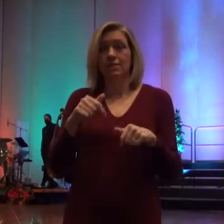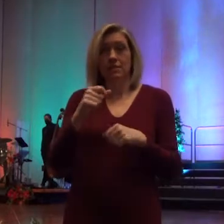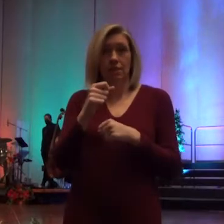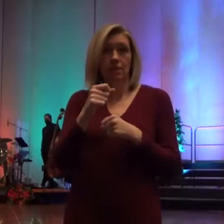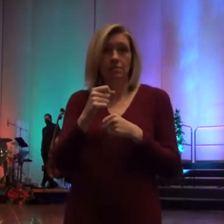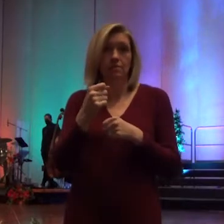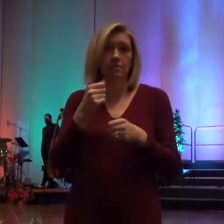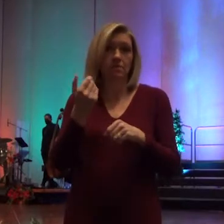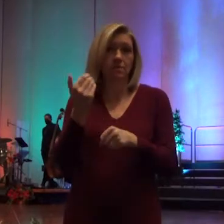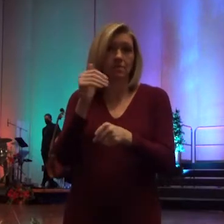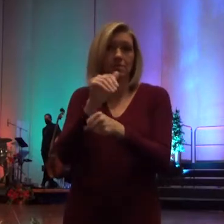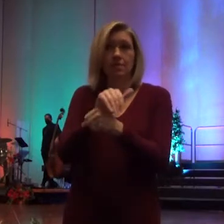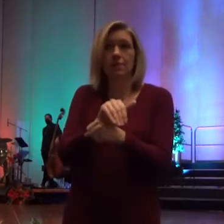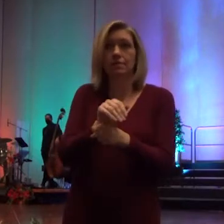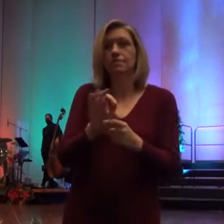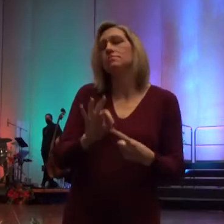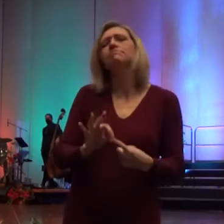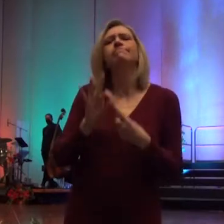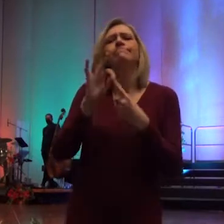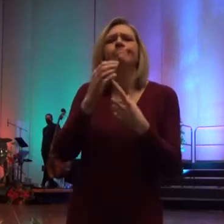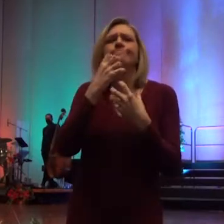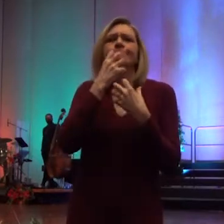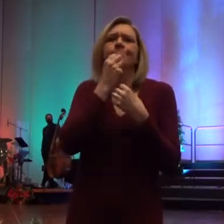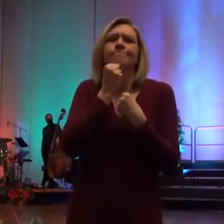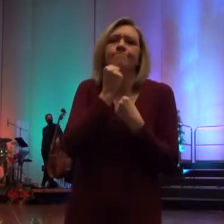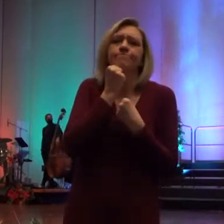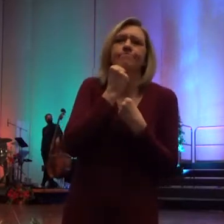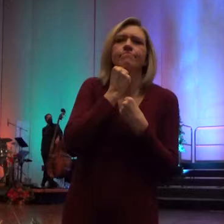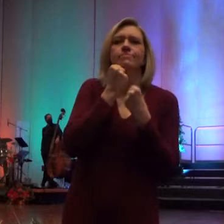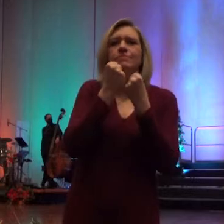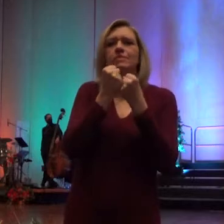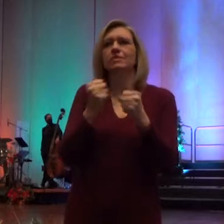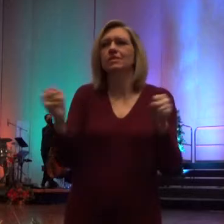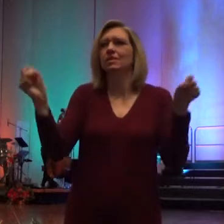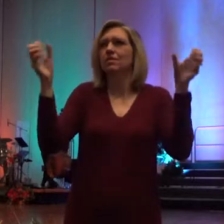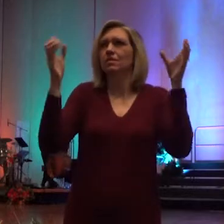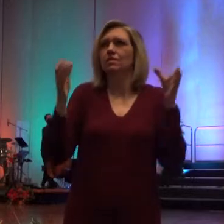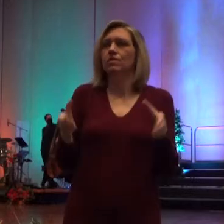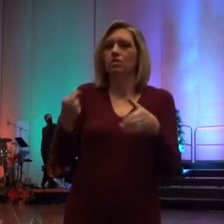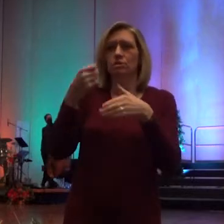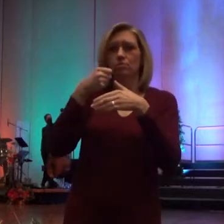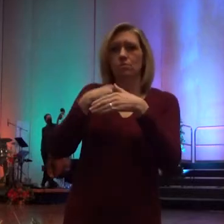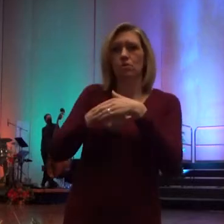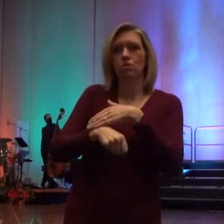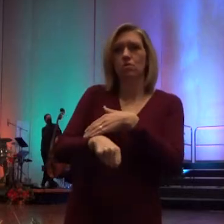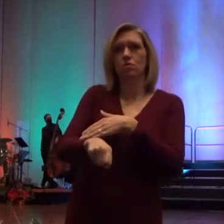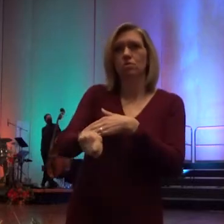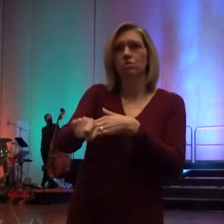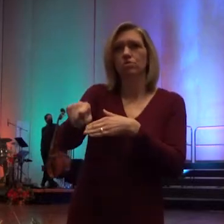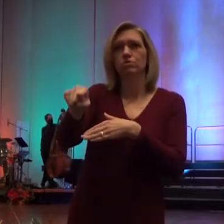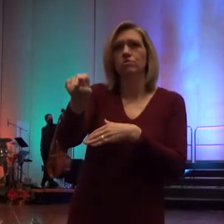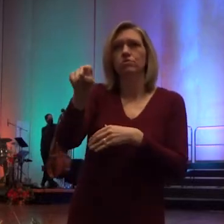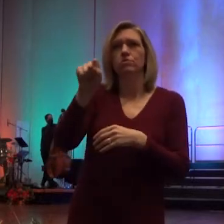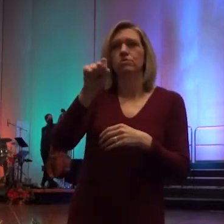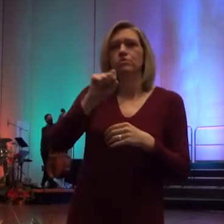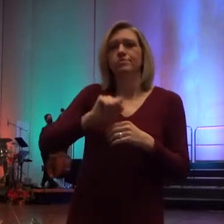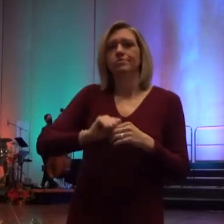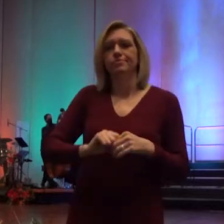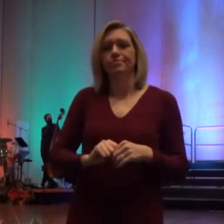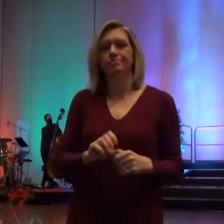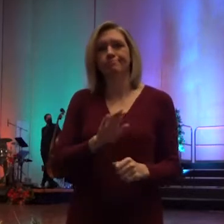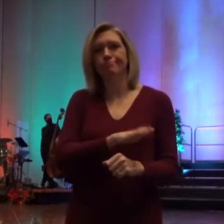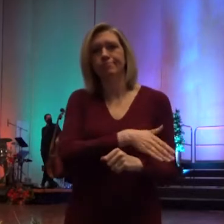This is the night of our dear Savior's birth.